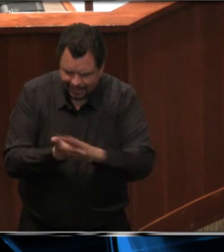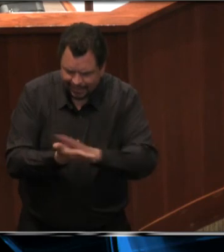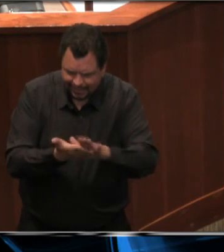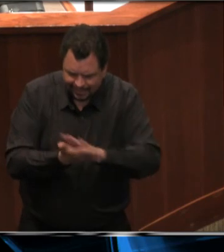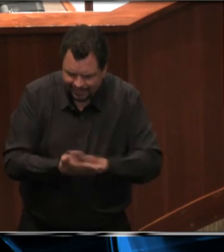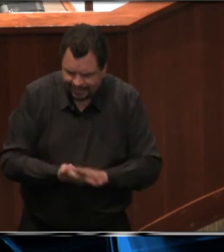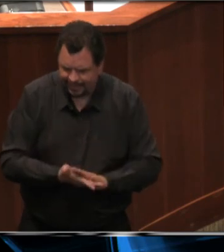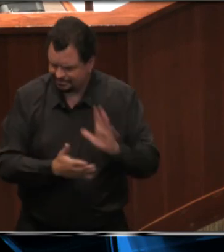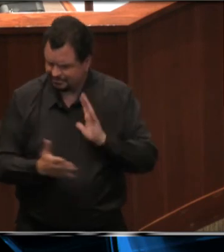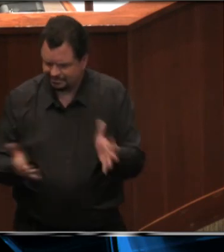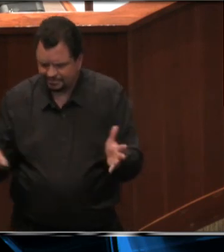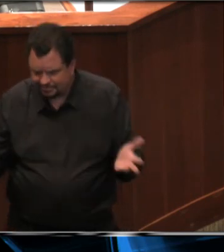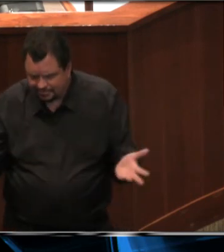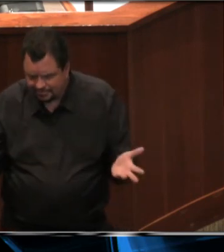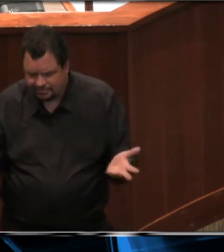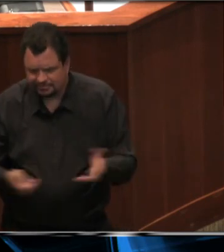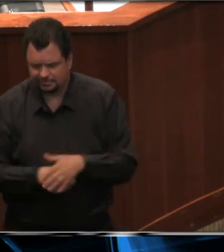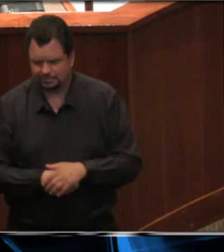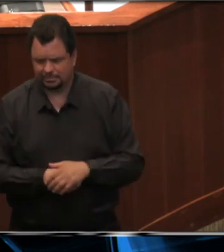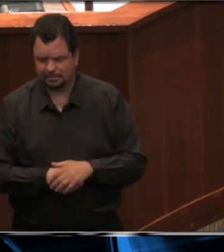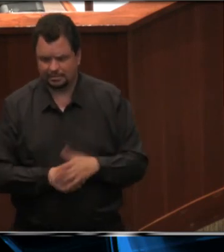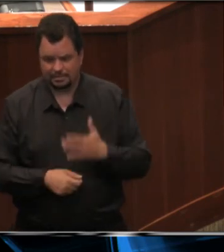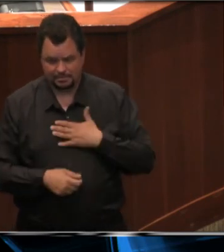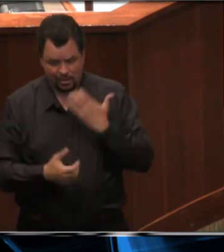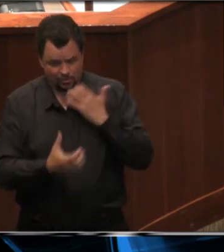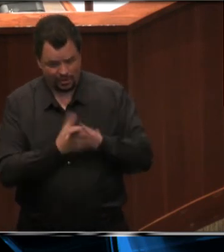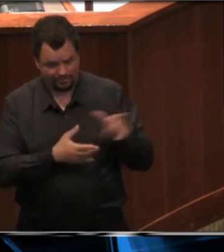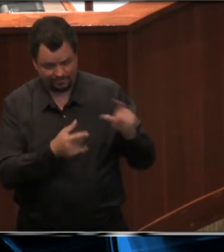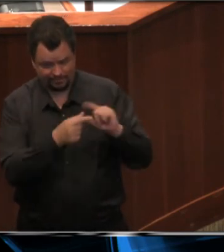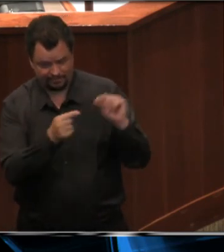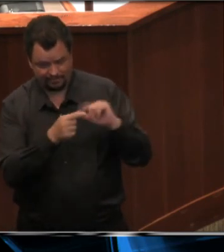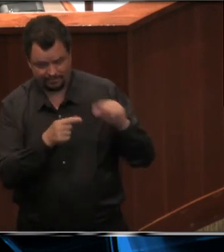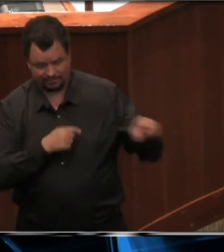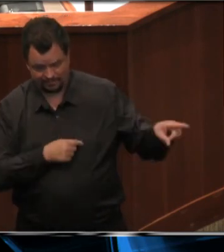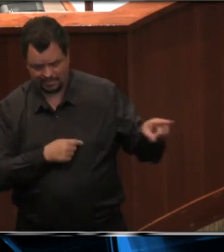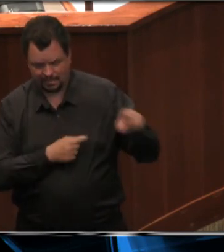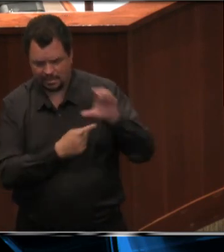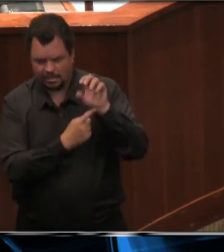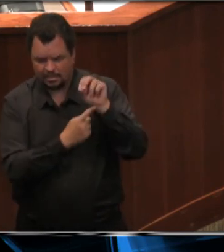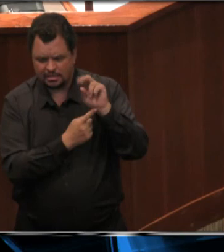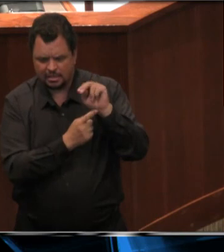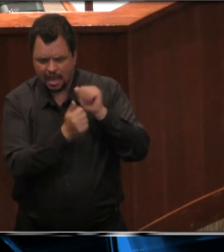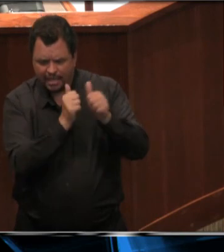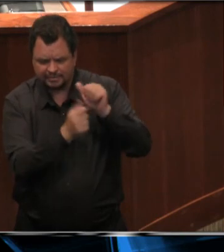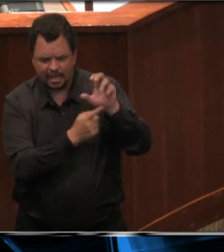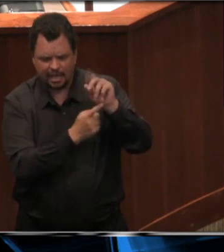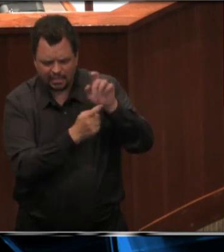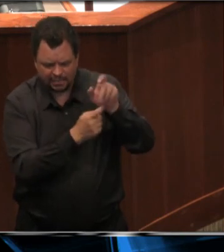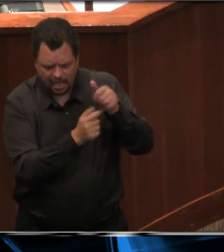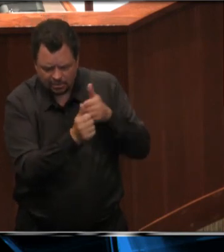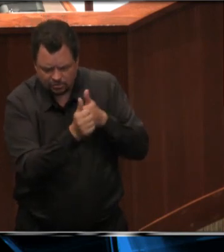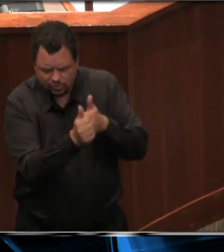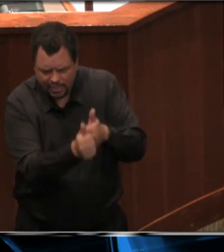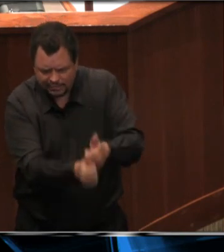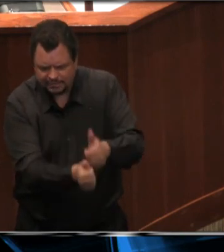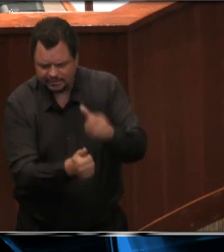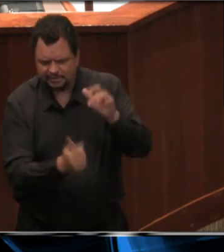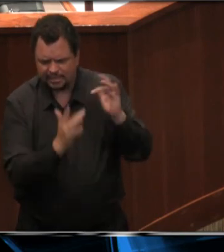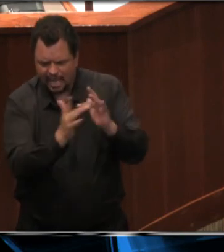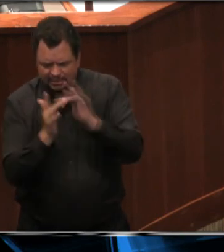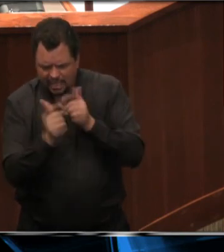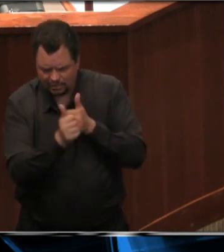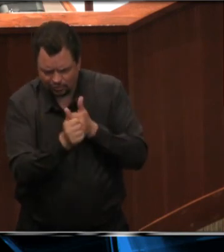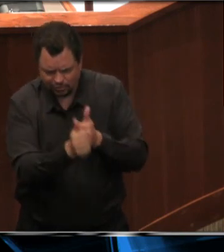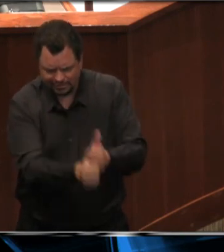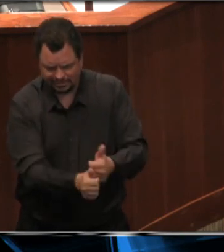What else here? My wife mentioned contact tracing. This league is built for contact tracing. These matches are scored matches, so we know who played